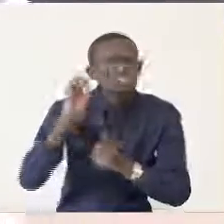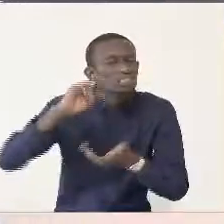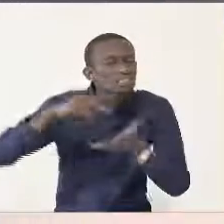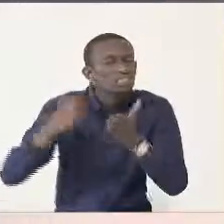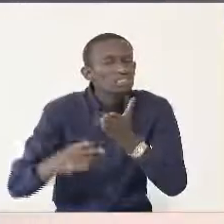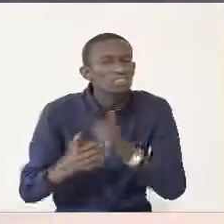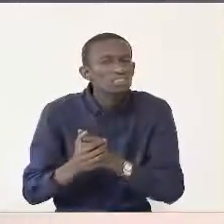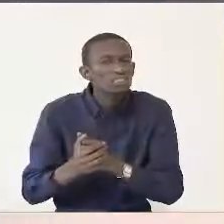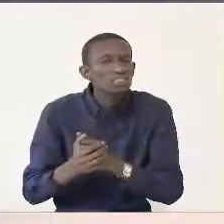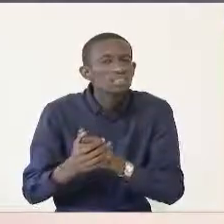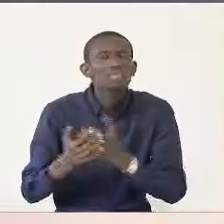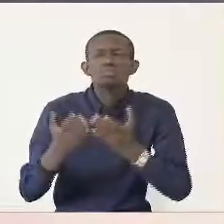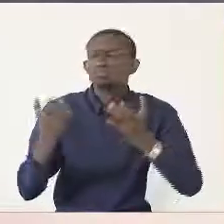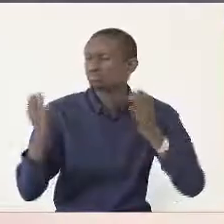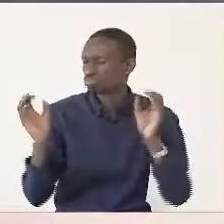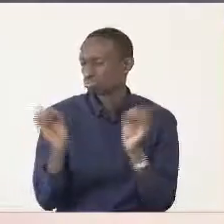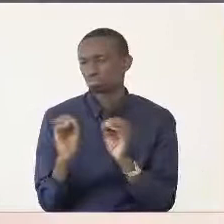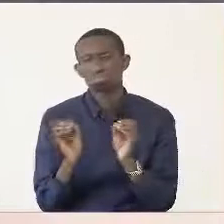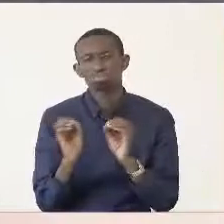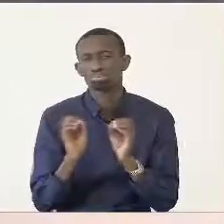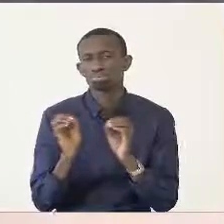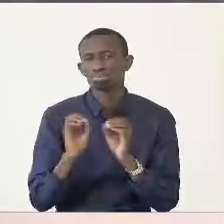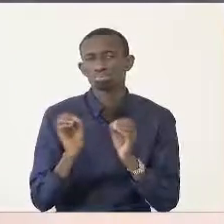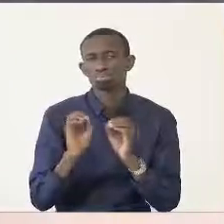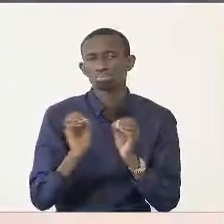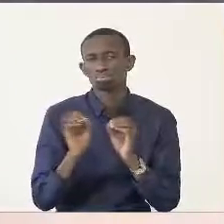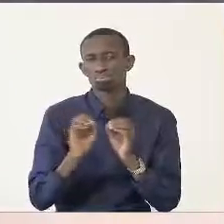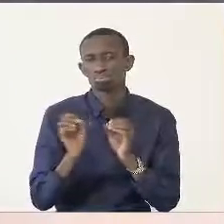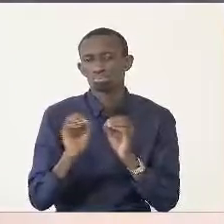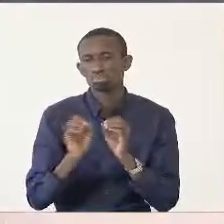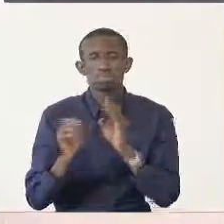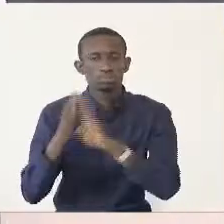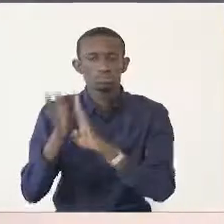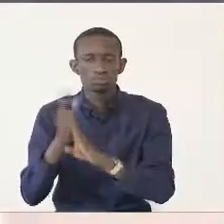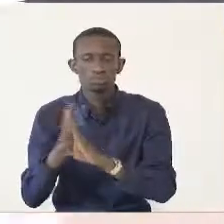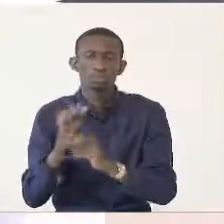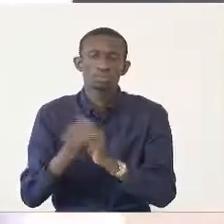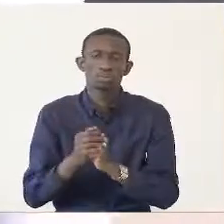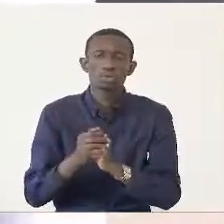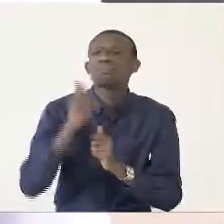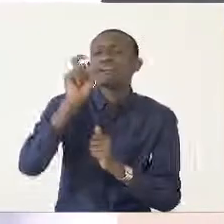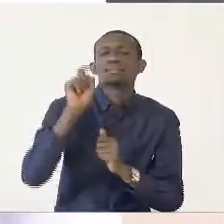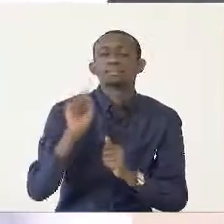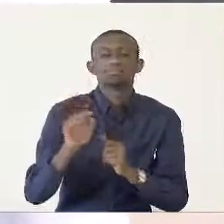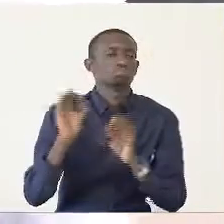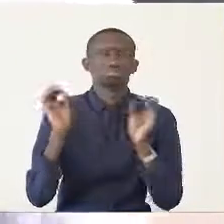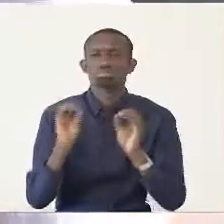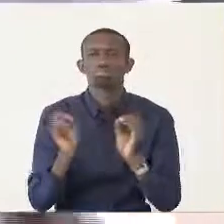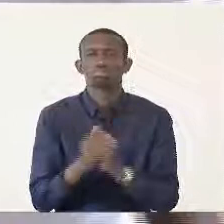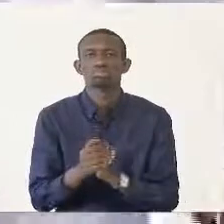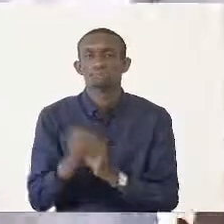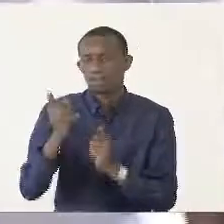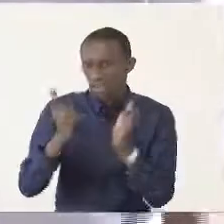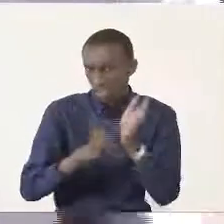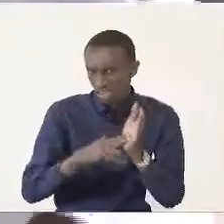is no component of the second car along the x-axis. Do you understand? So then this is going out to be equal